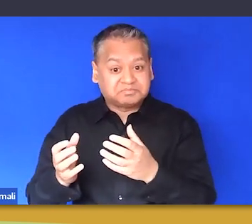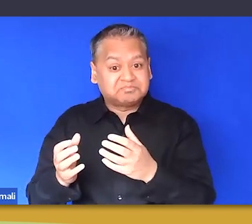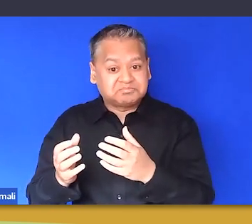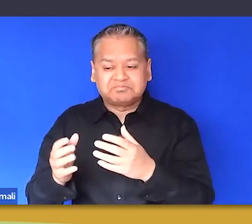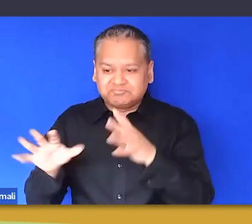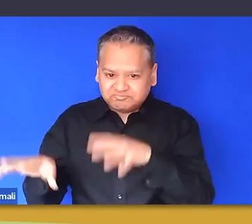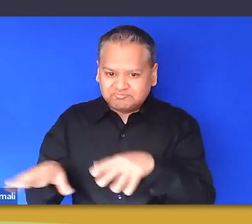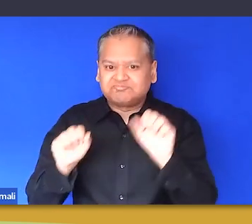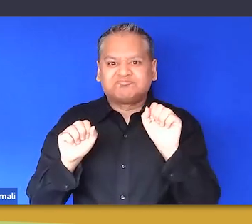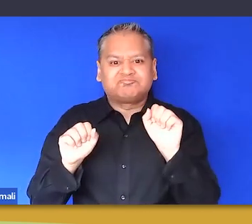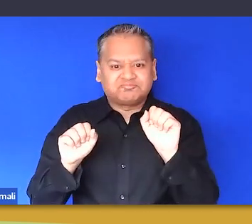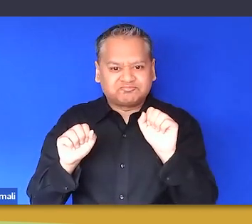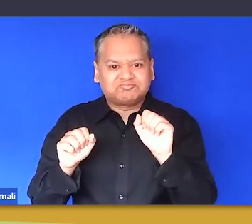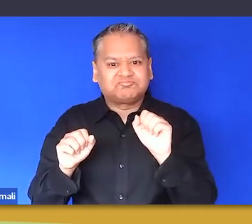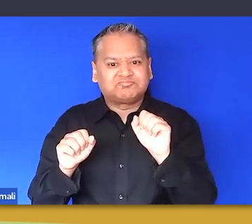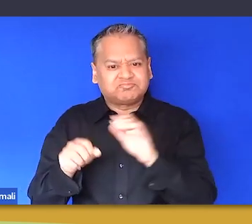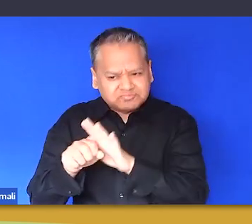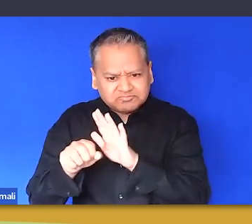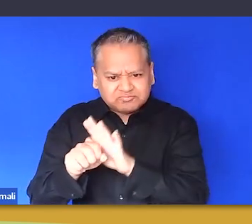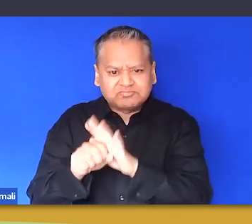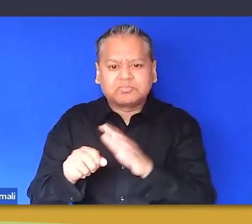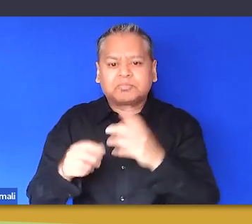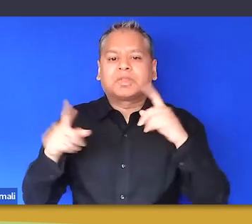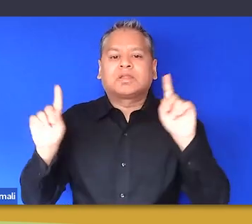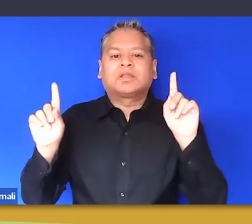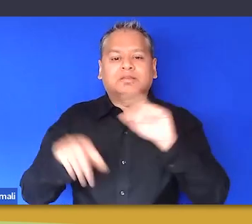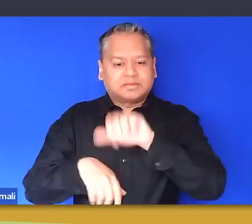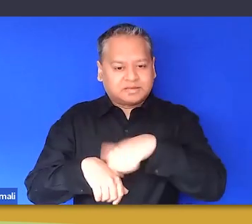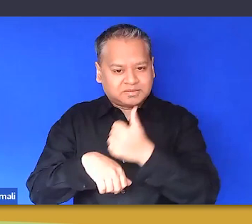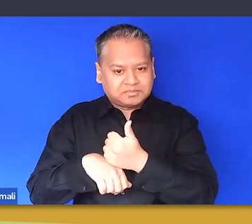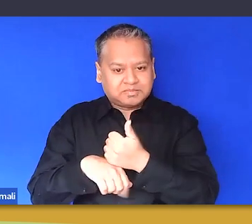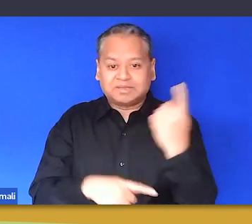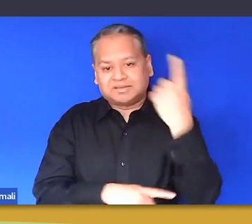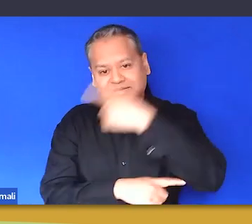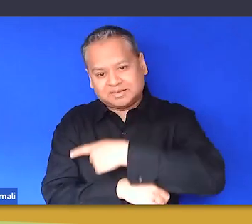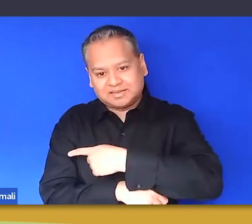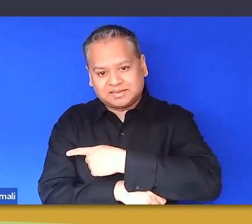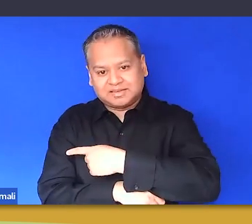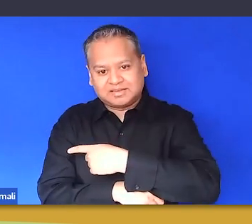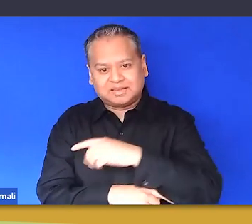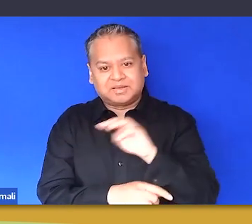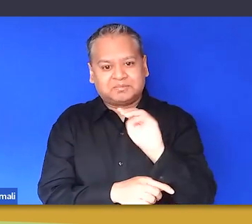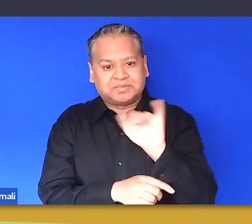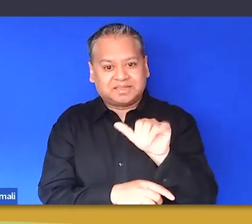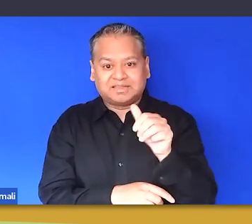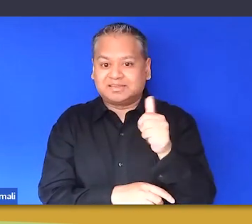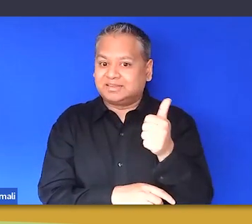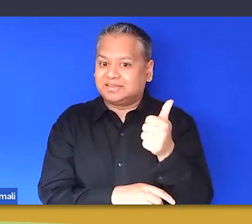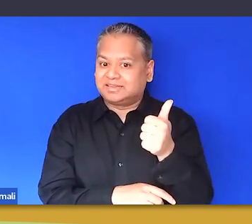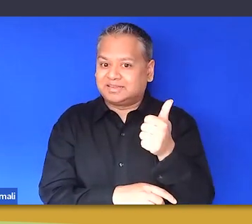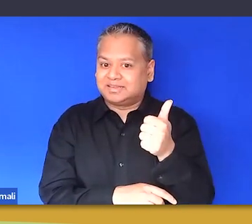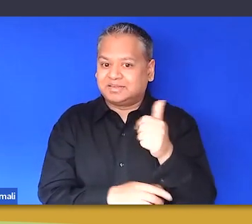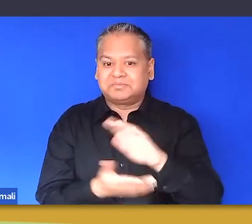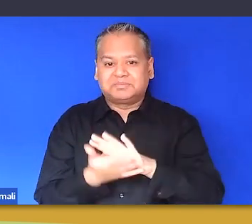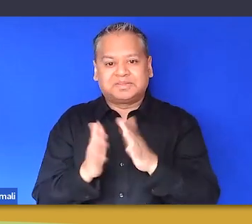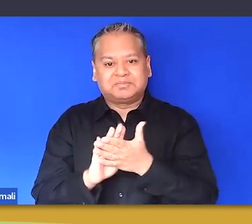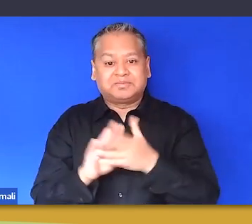of Action Against Anti-Asian Racism. They also partnered with the city of Burnaby to create a shoe